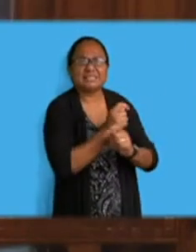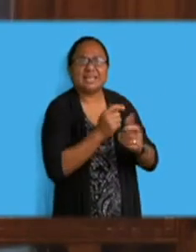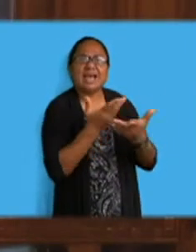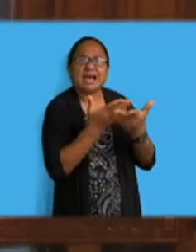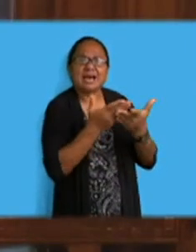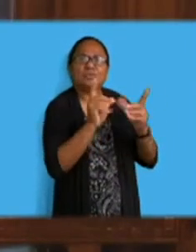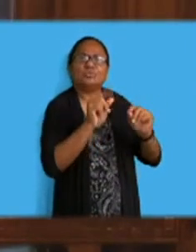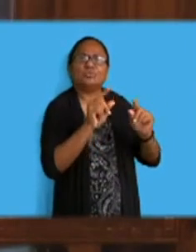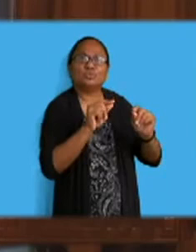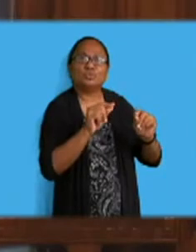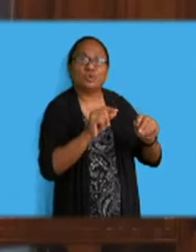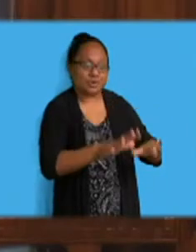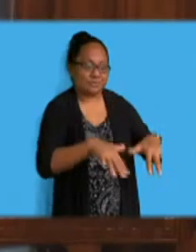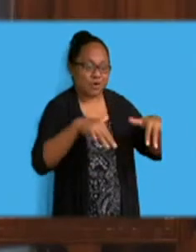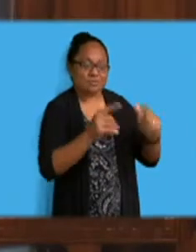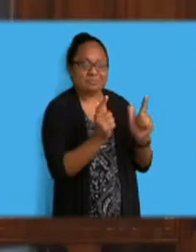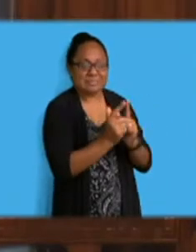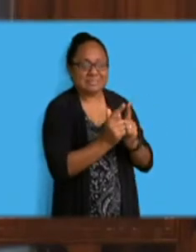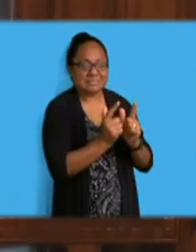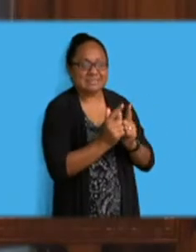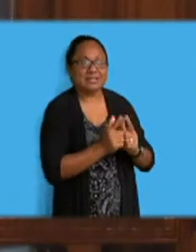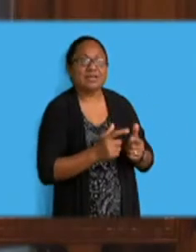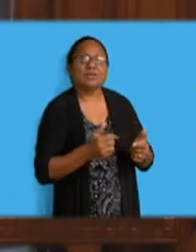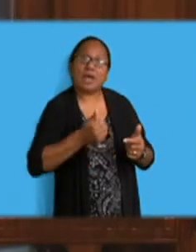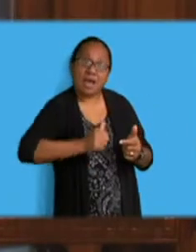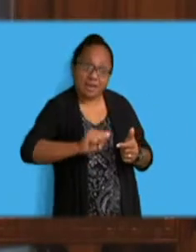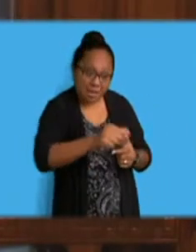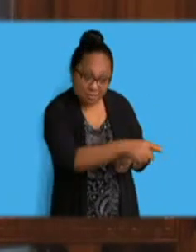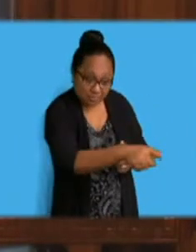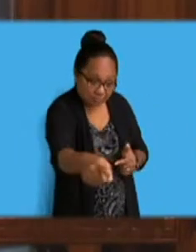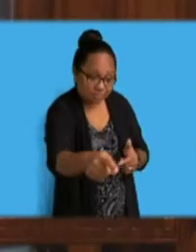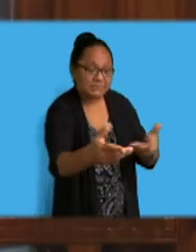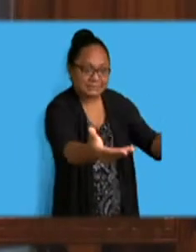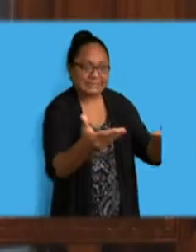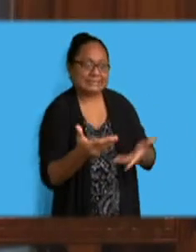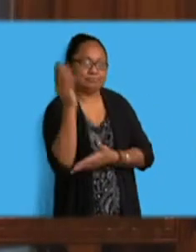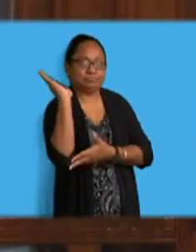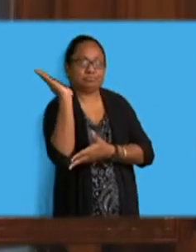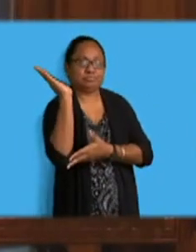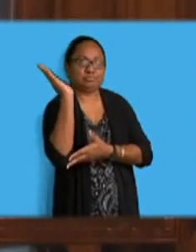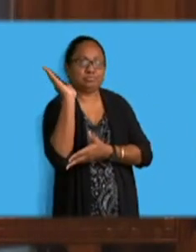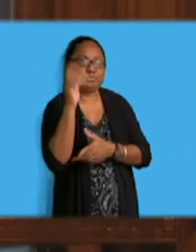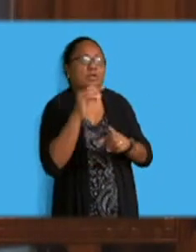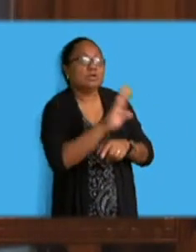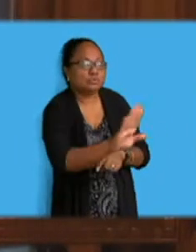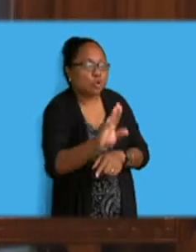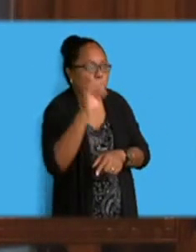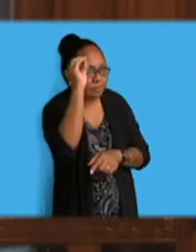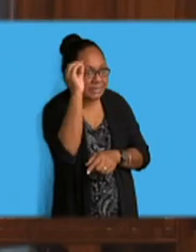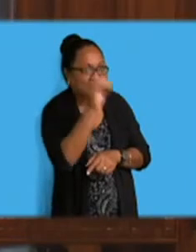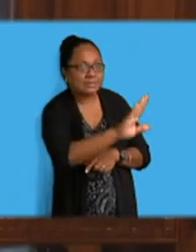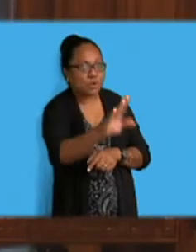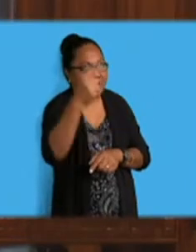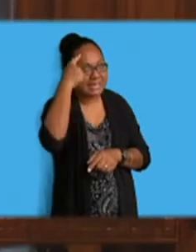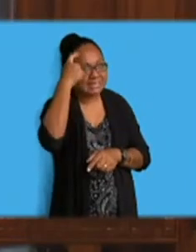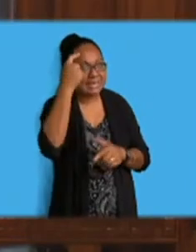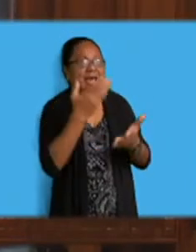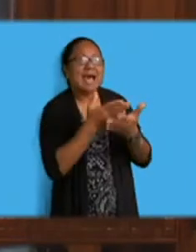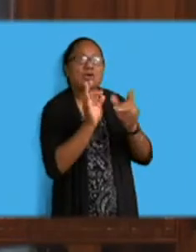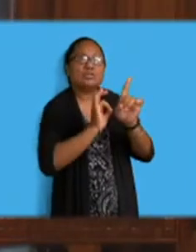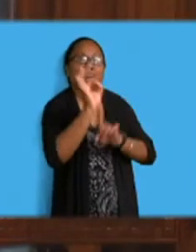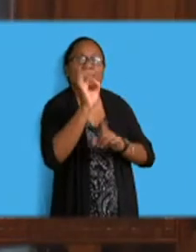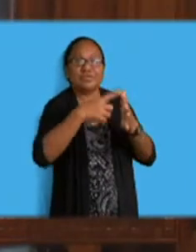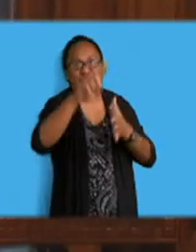we allowed these stakeholders to make presentations on their view about the education system, how they